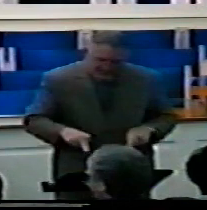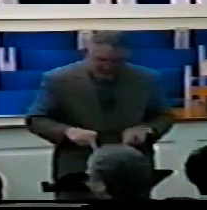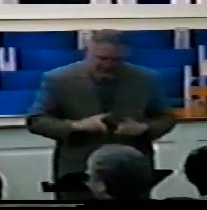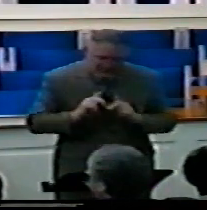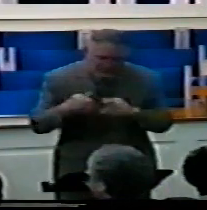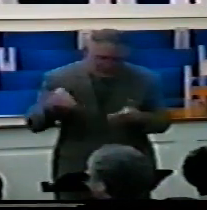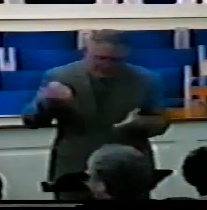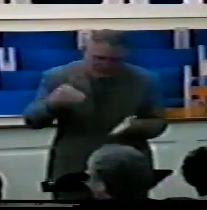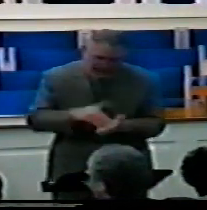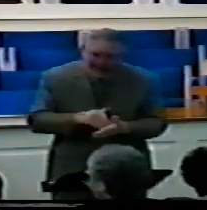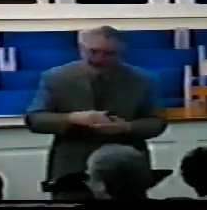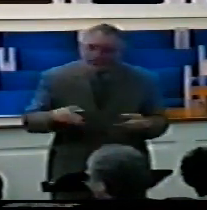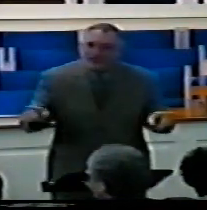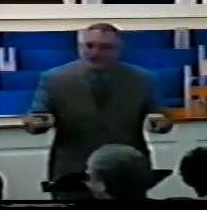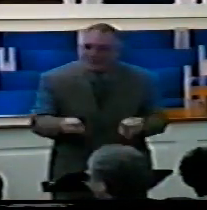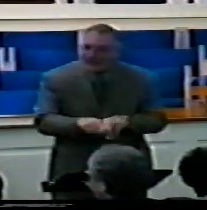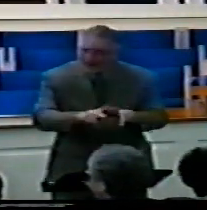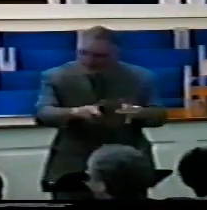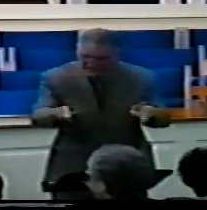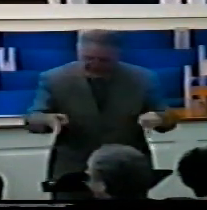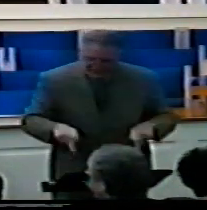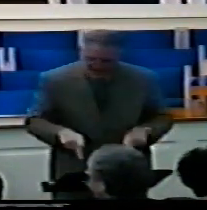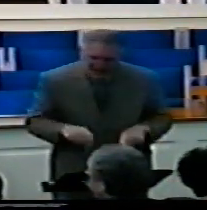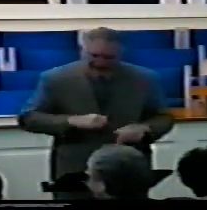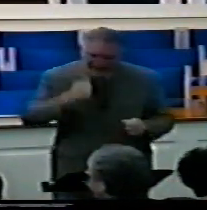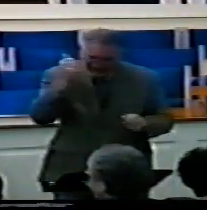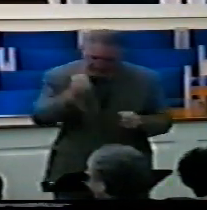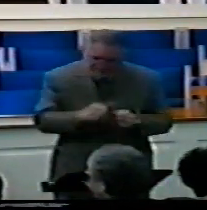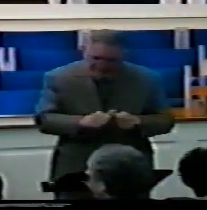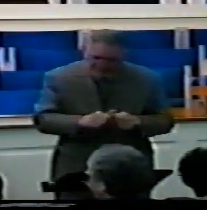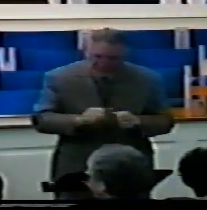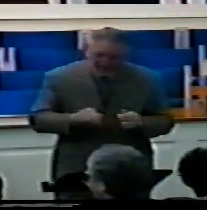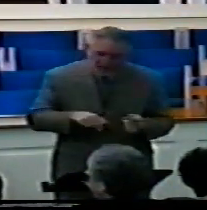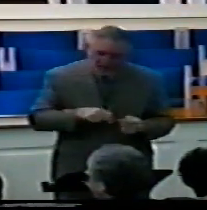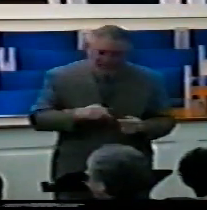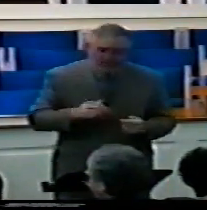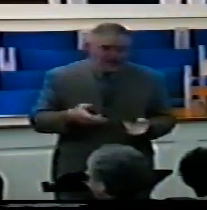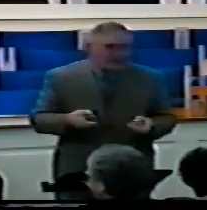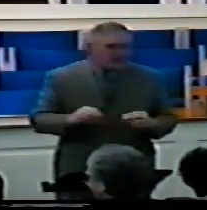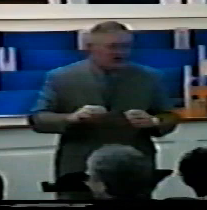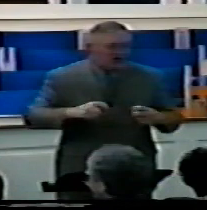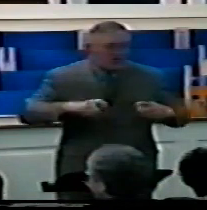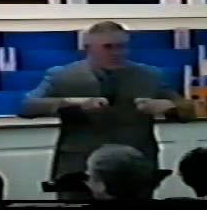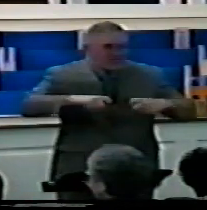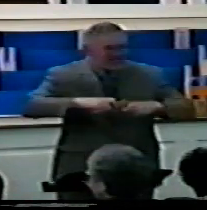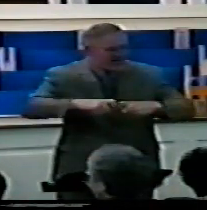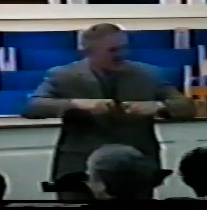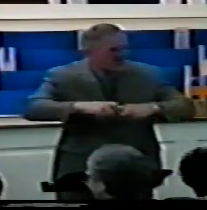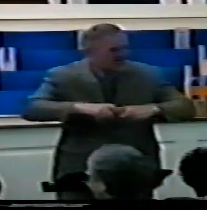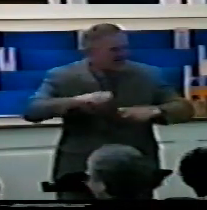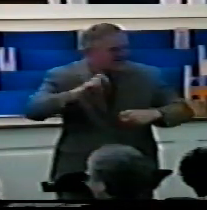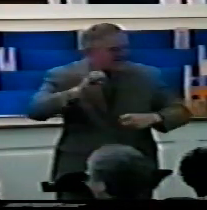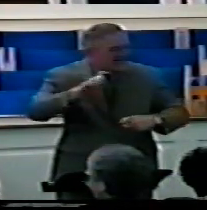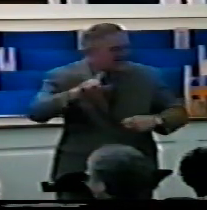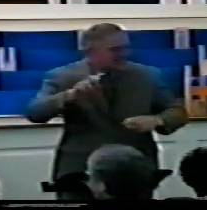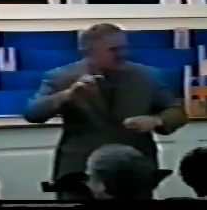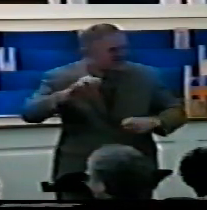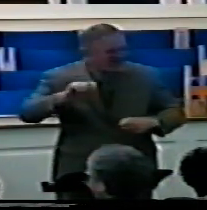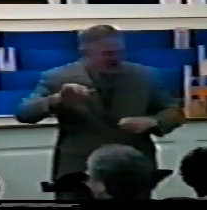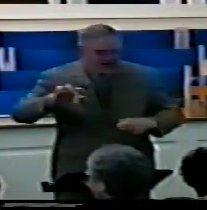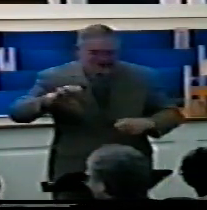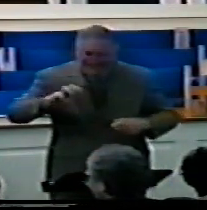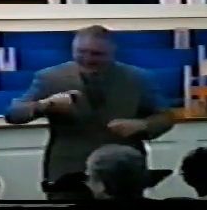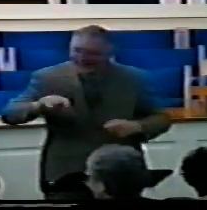very place. And I remember as we were going back, there's no electricity where we live over there. We've never had running water up